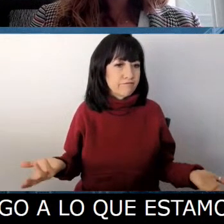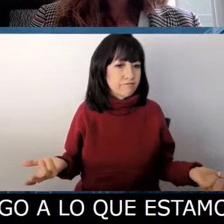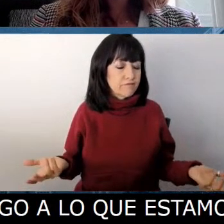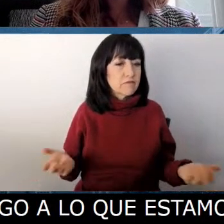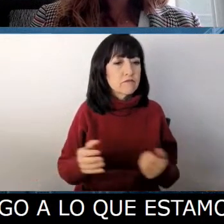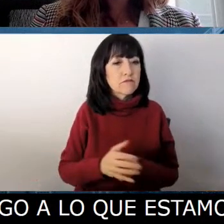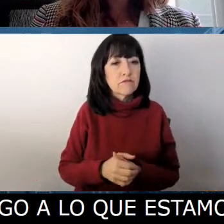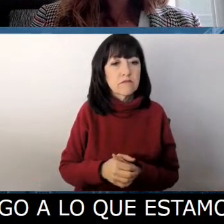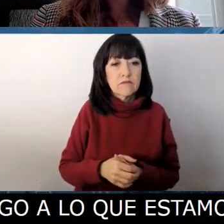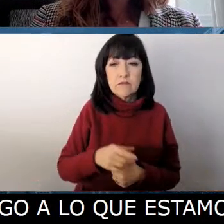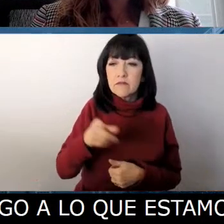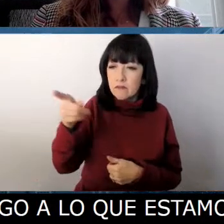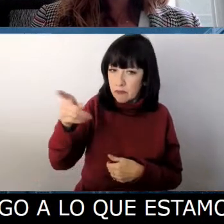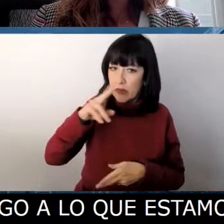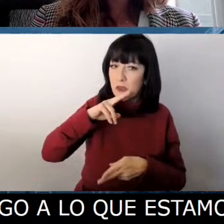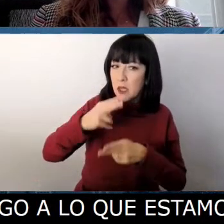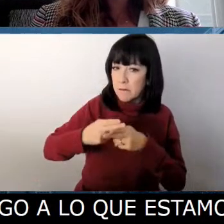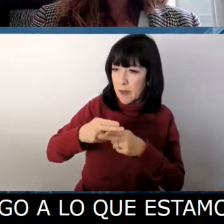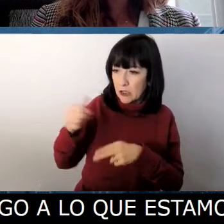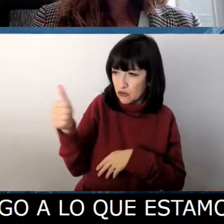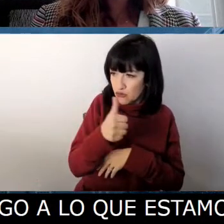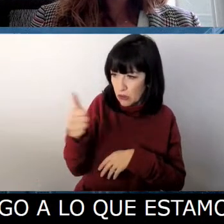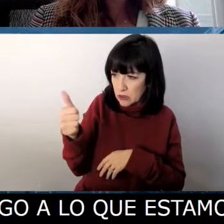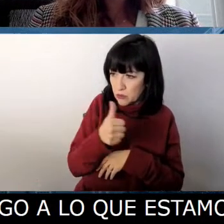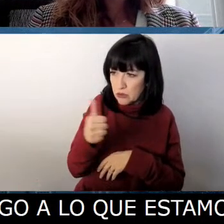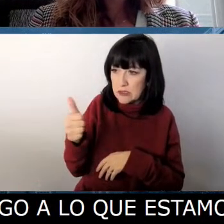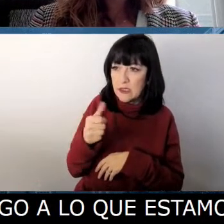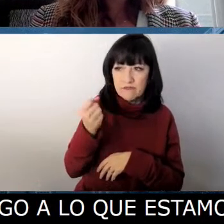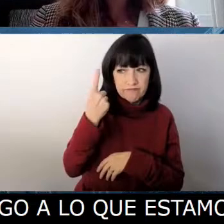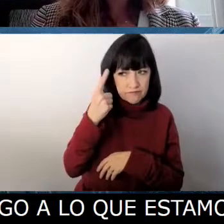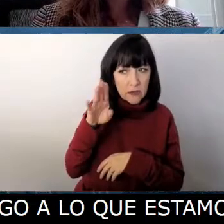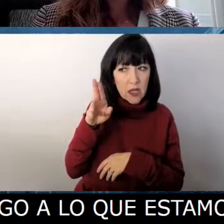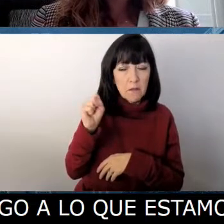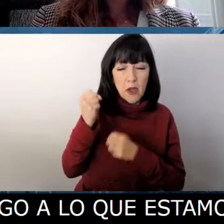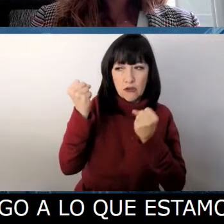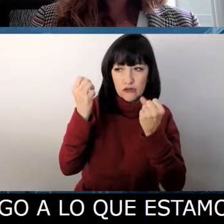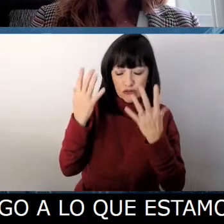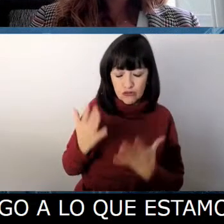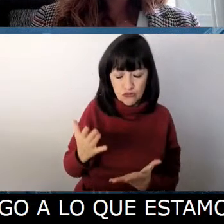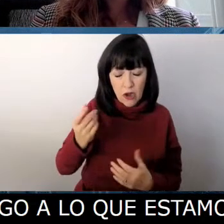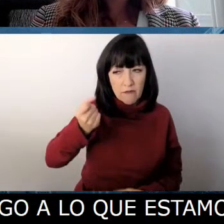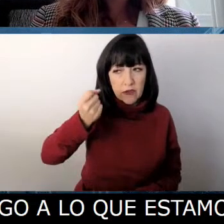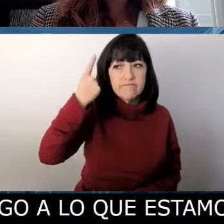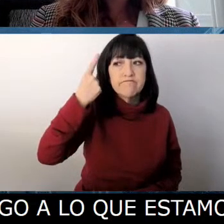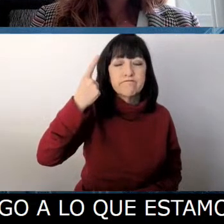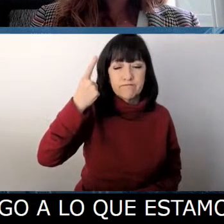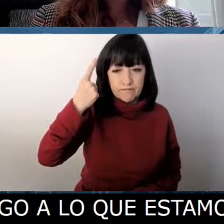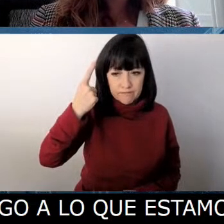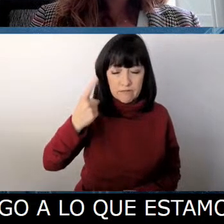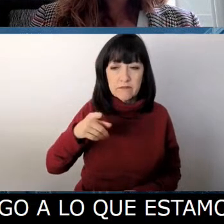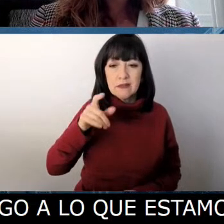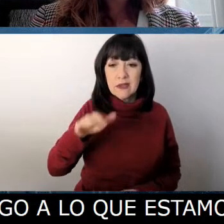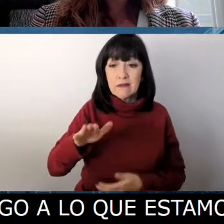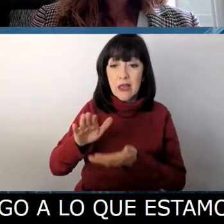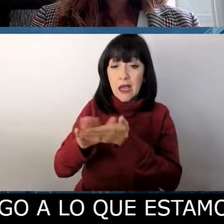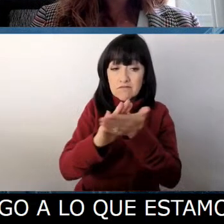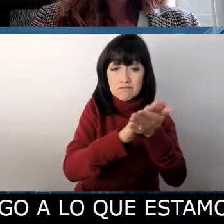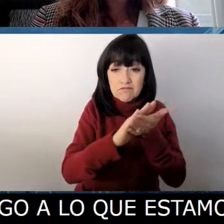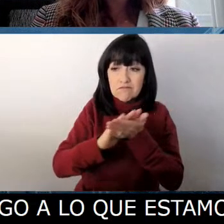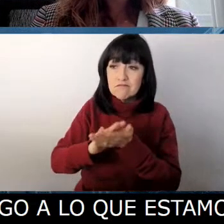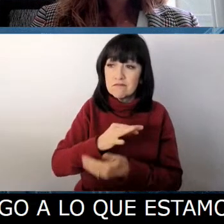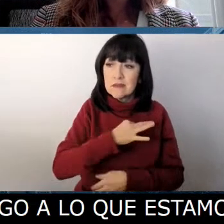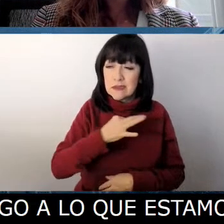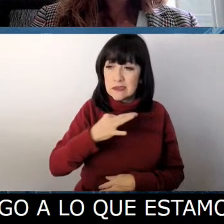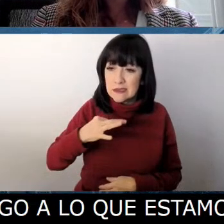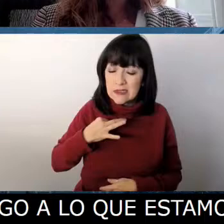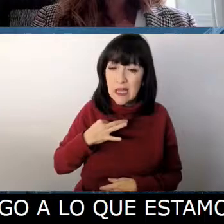mentioned transportation, bus drivers is one of those variables. Maintenance staff is a variable.